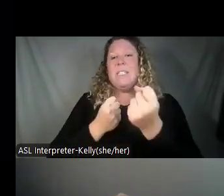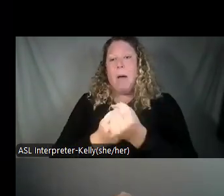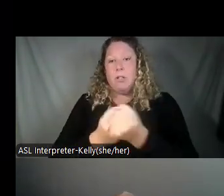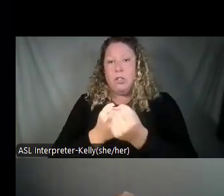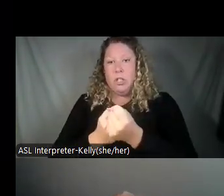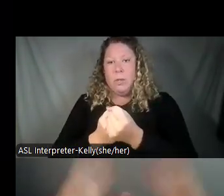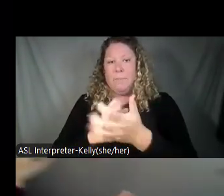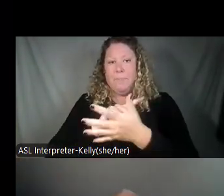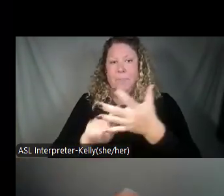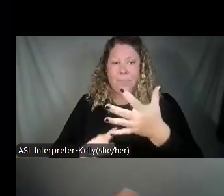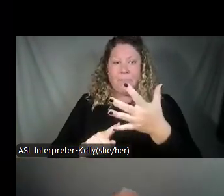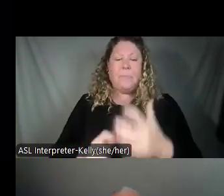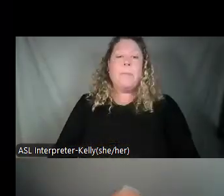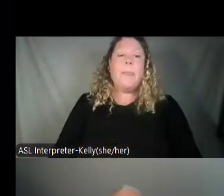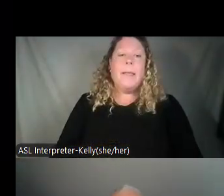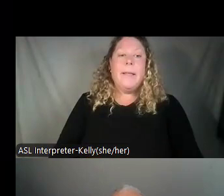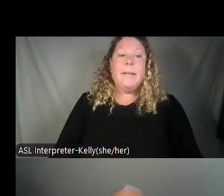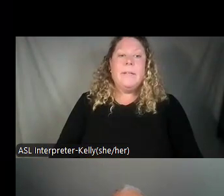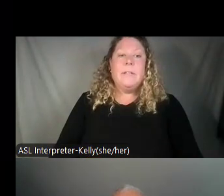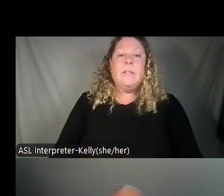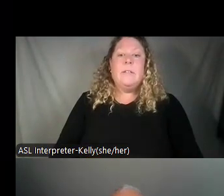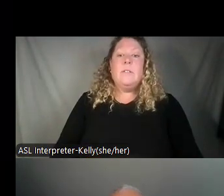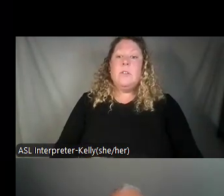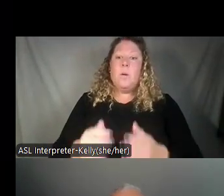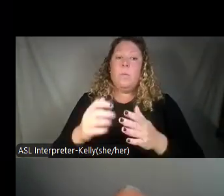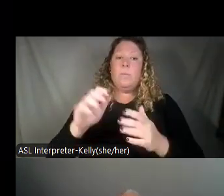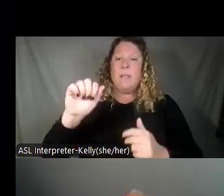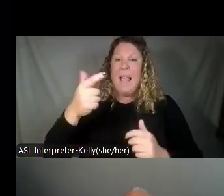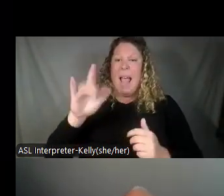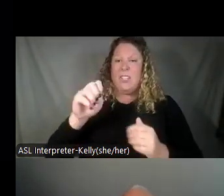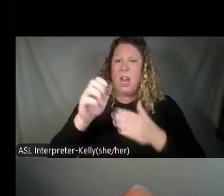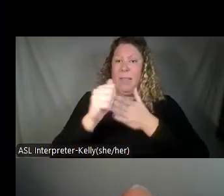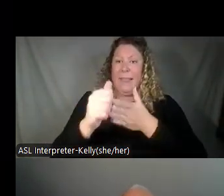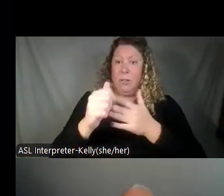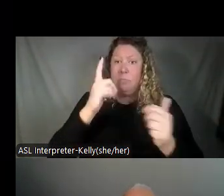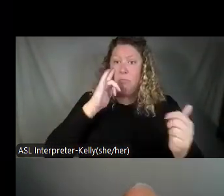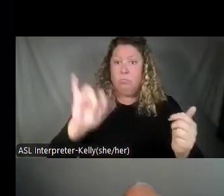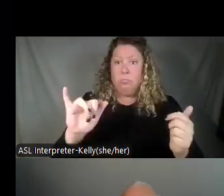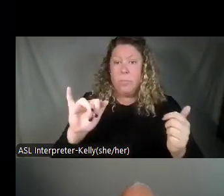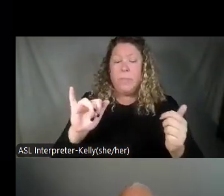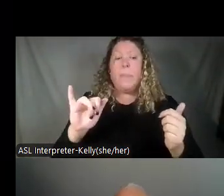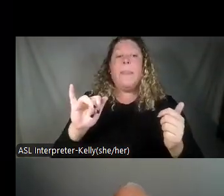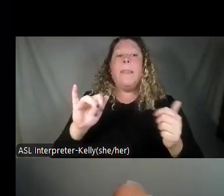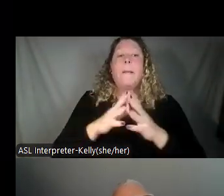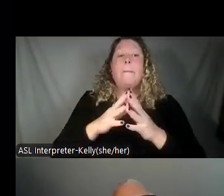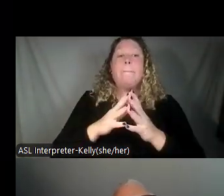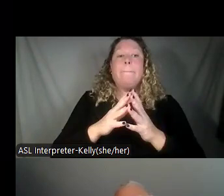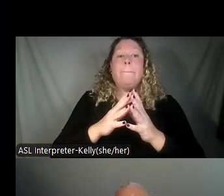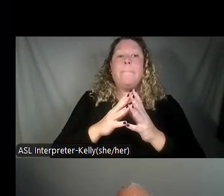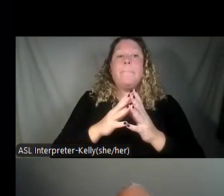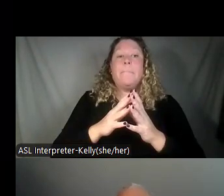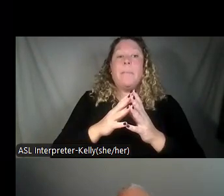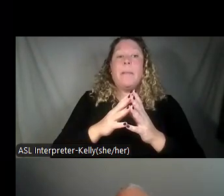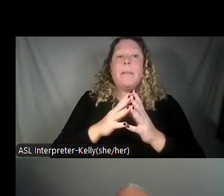give the broad view of leadership in the agile universe is that there's this idea of